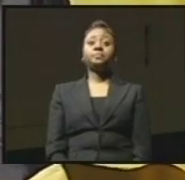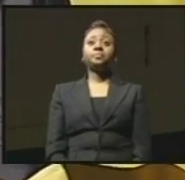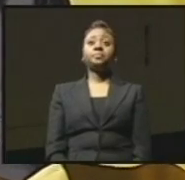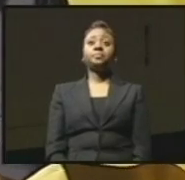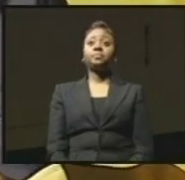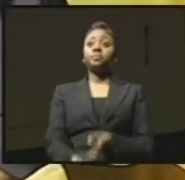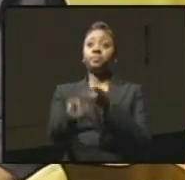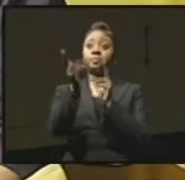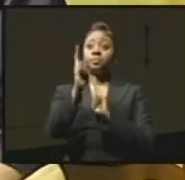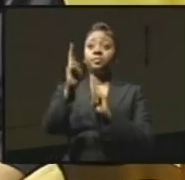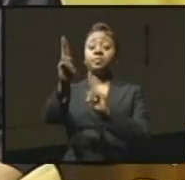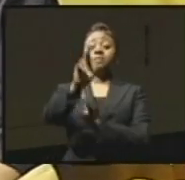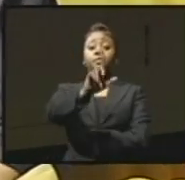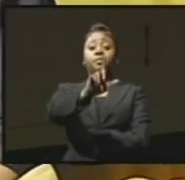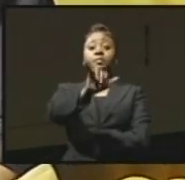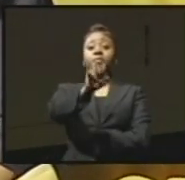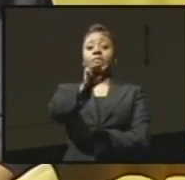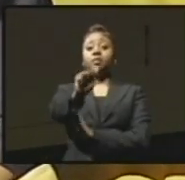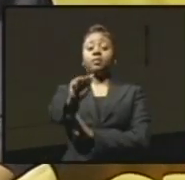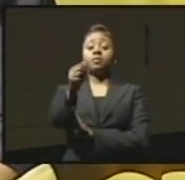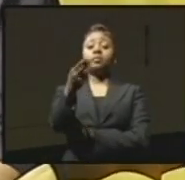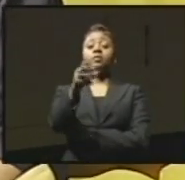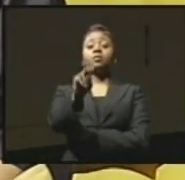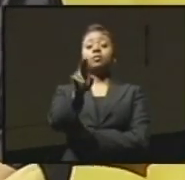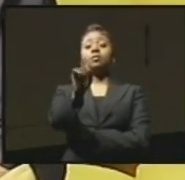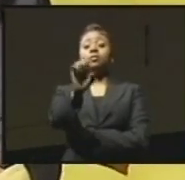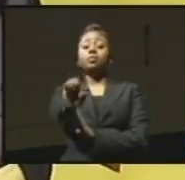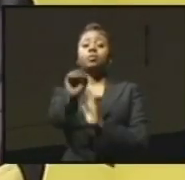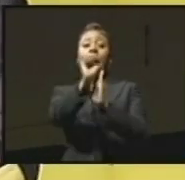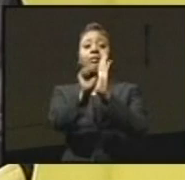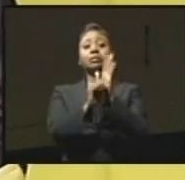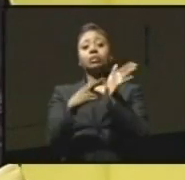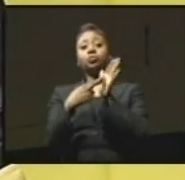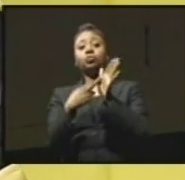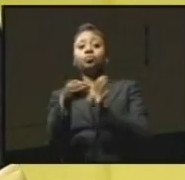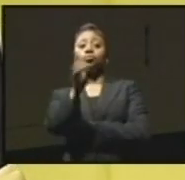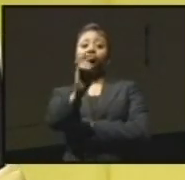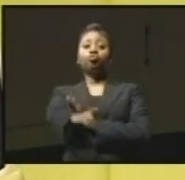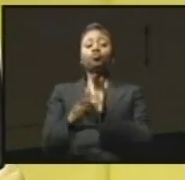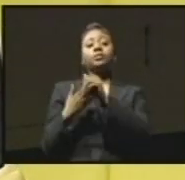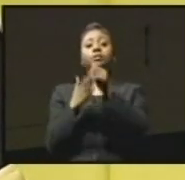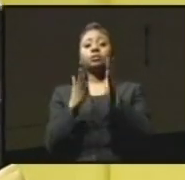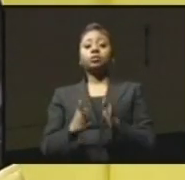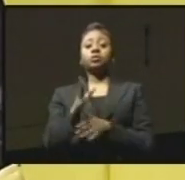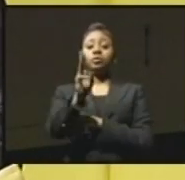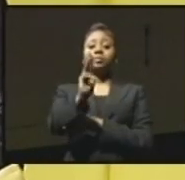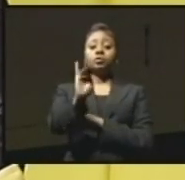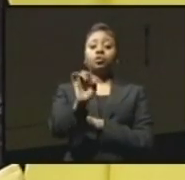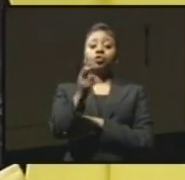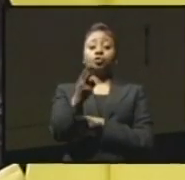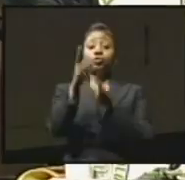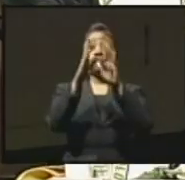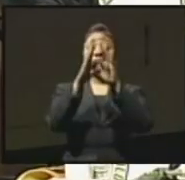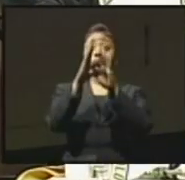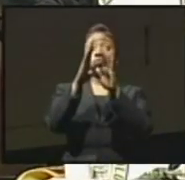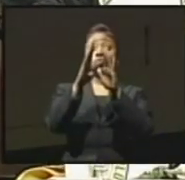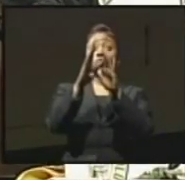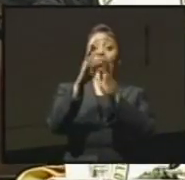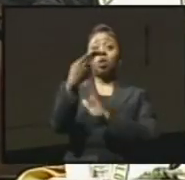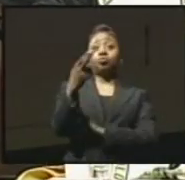The Honorable Lisa Howell, State Representative, Detroit Caucus Leader, Michigan House of